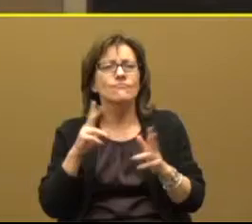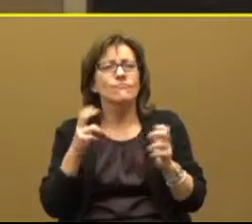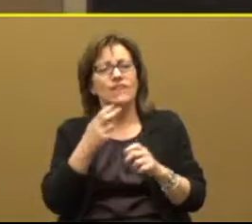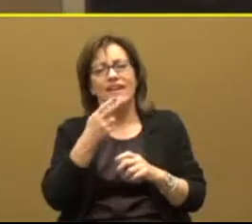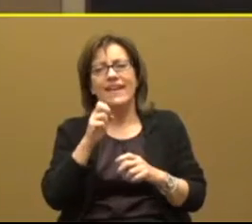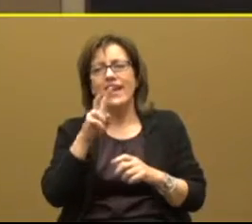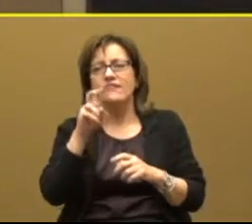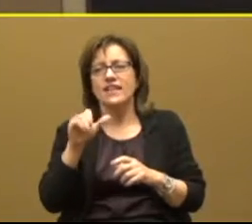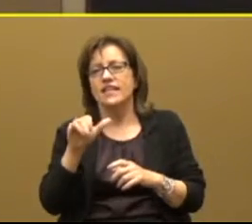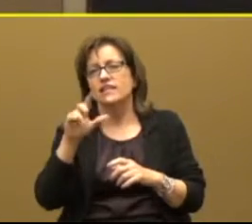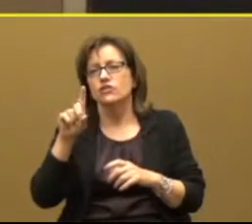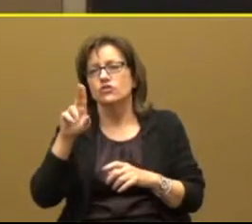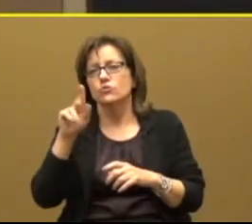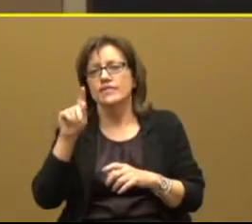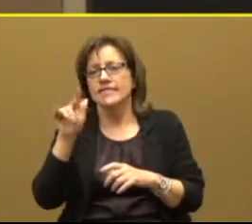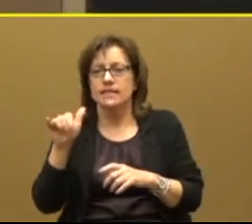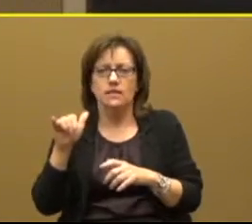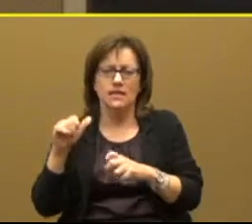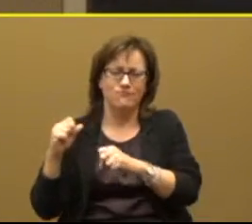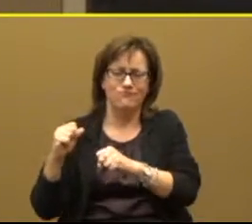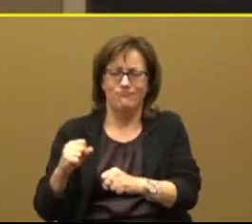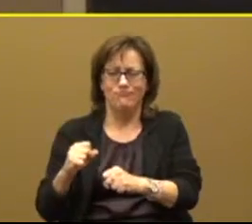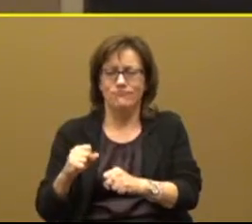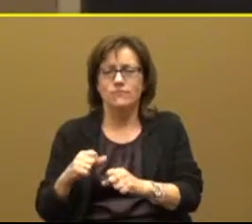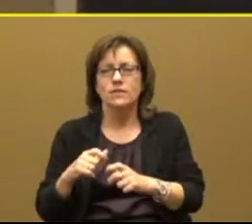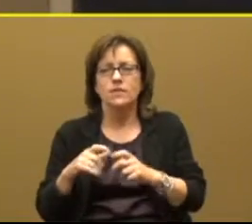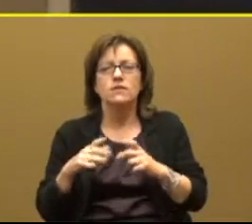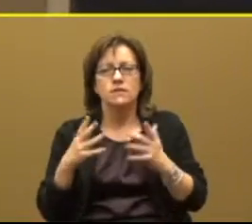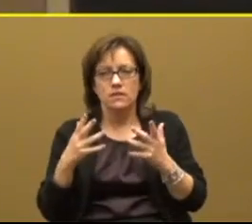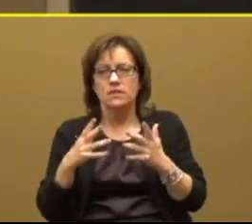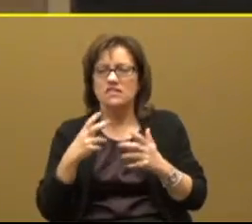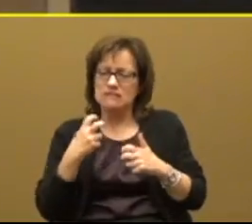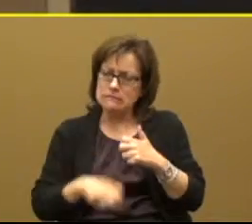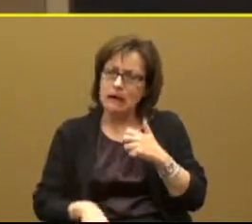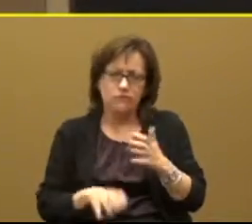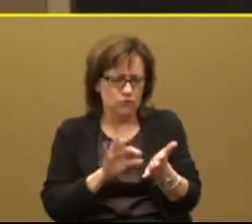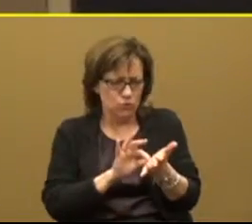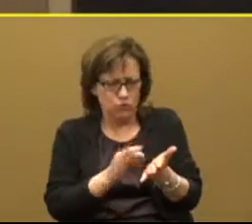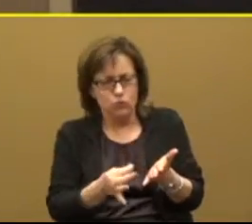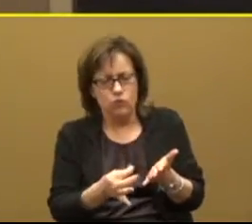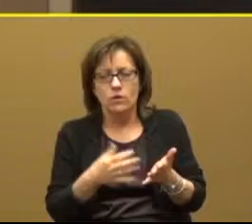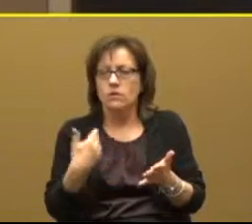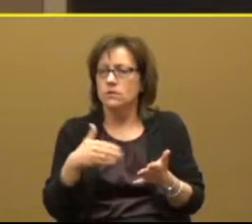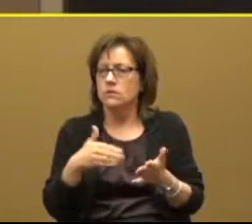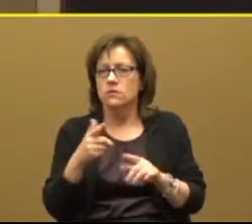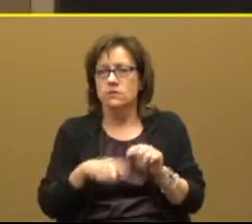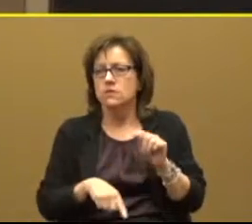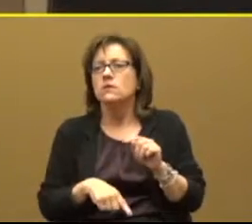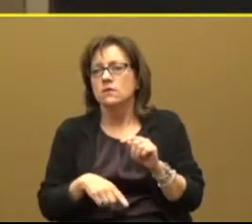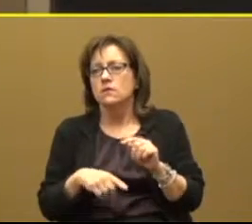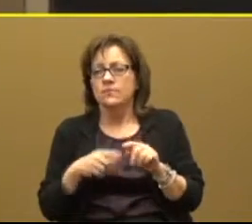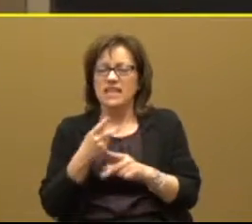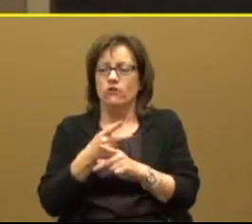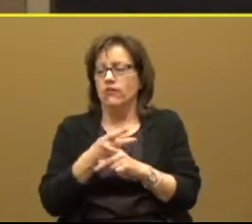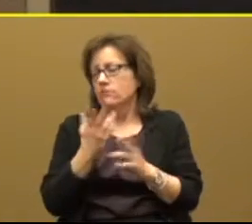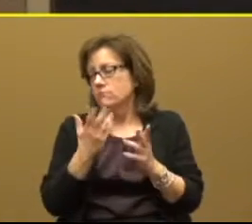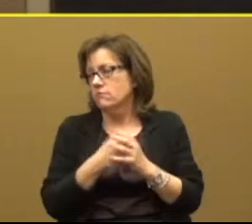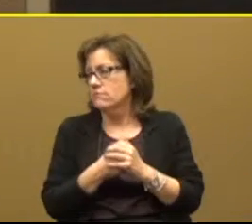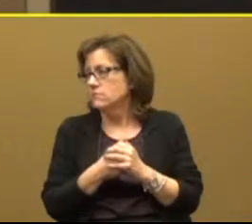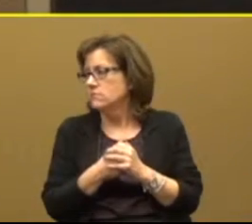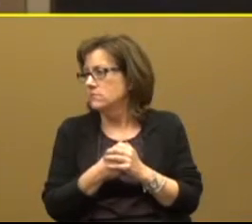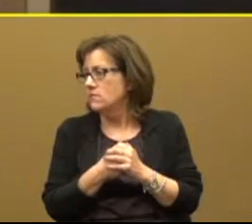label because it's like commercial grade. It's like commercial or something. It's very difficult to get off. So watch that because that's not a good one to buy